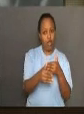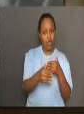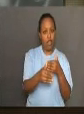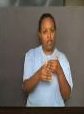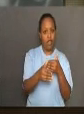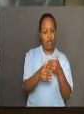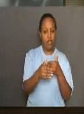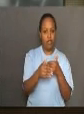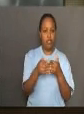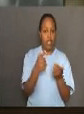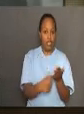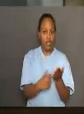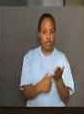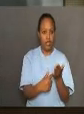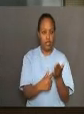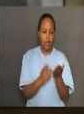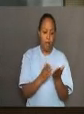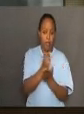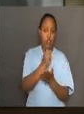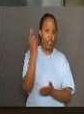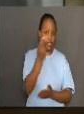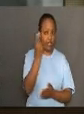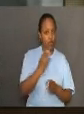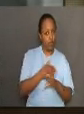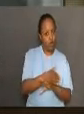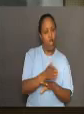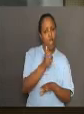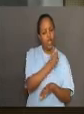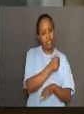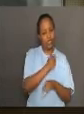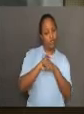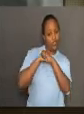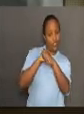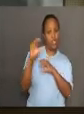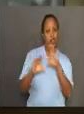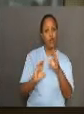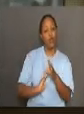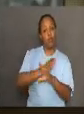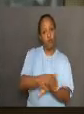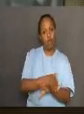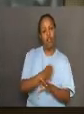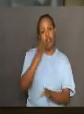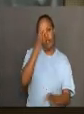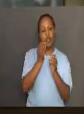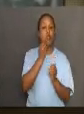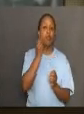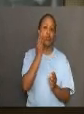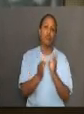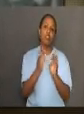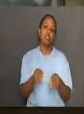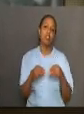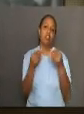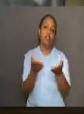After they exercised their rights to defend themselves, the court passed judgment on